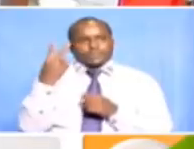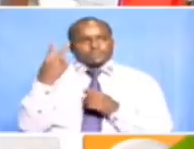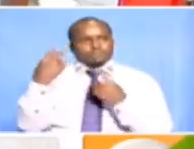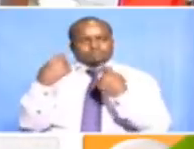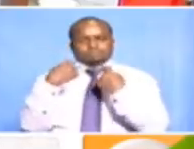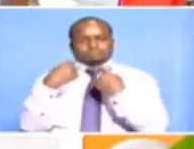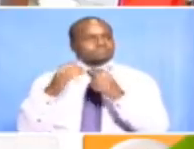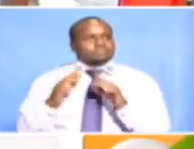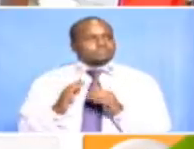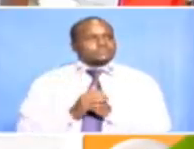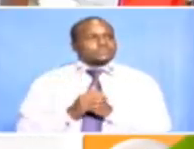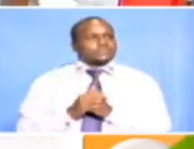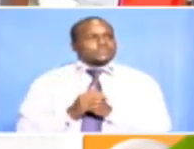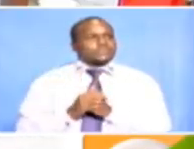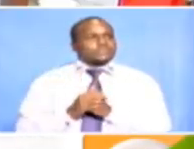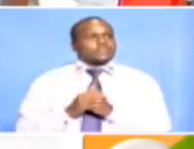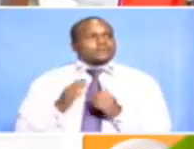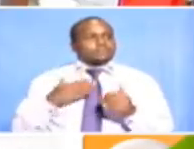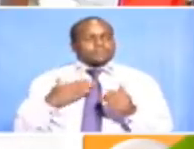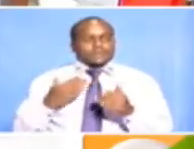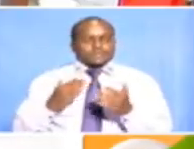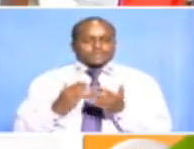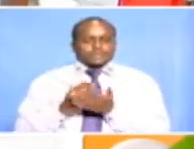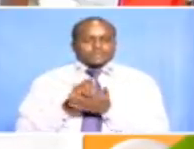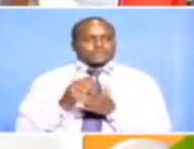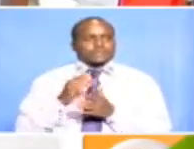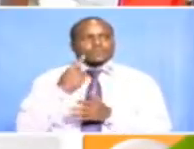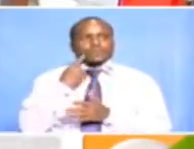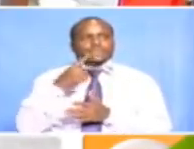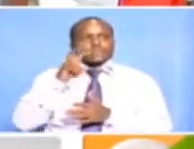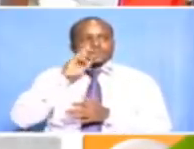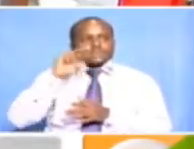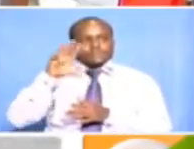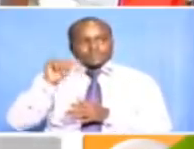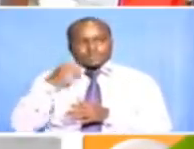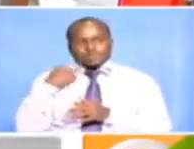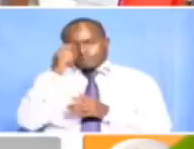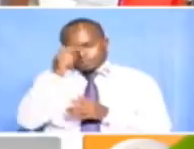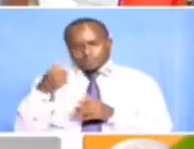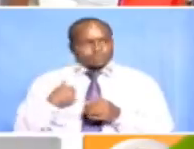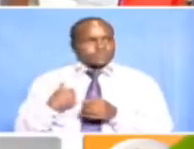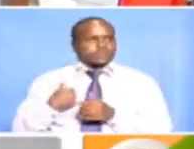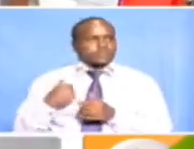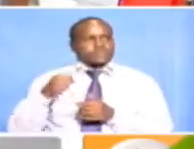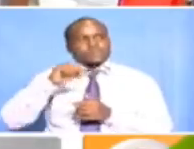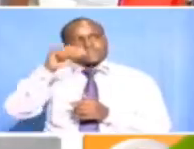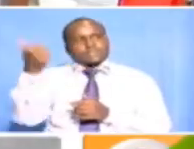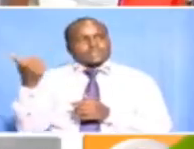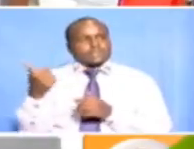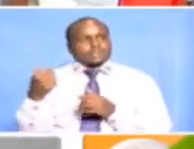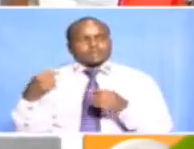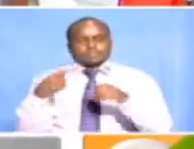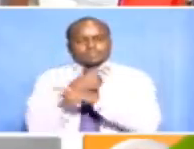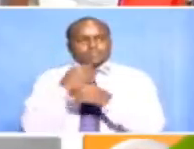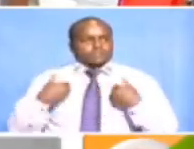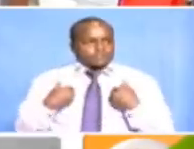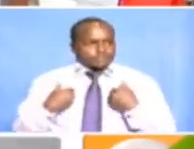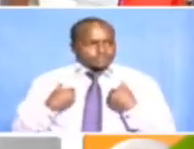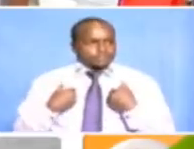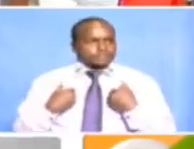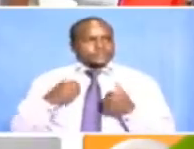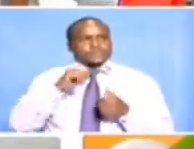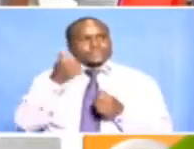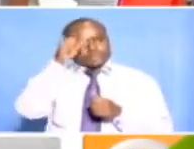the 120 MCAs who have a lot of respect with me. The other MCA I have a difference with is that another Shenzi